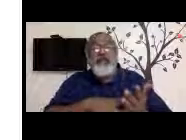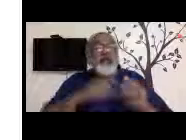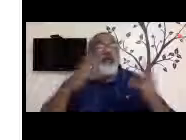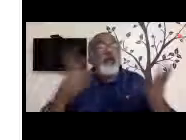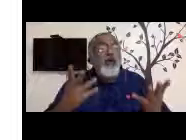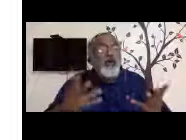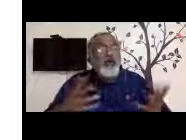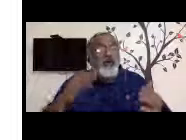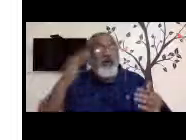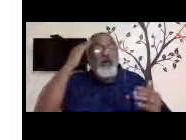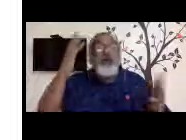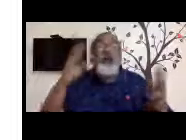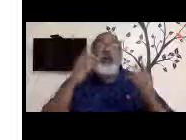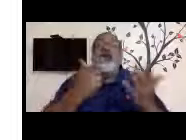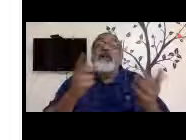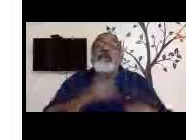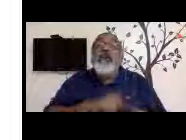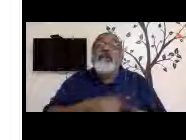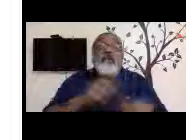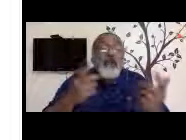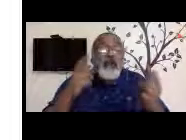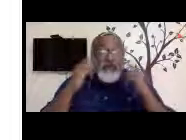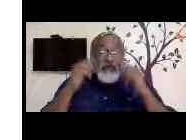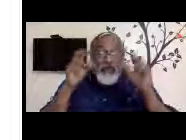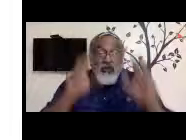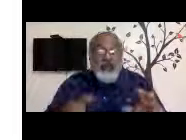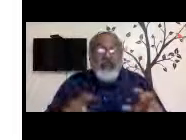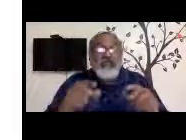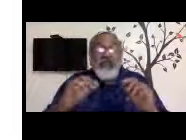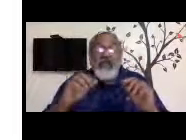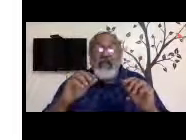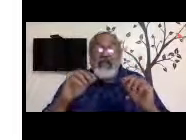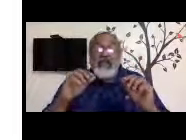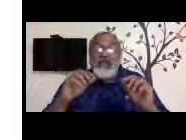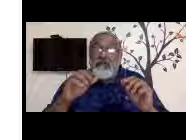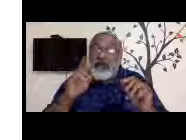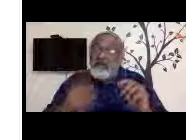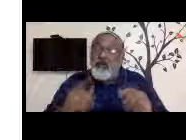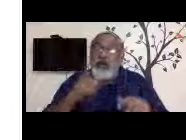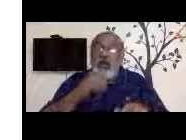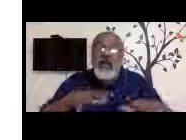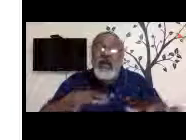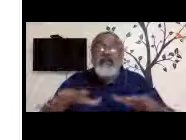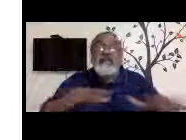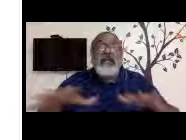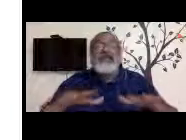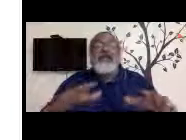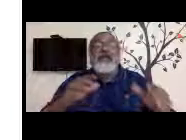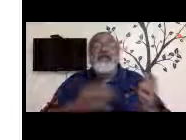particular point of time, that should also be kept in mind by the disaster management authority. And